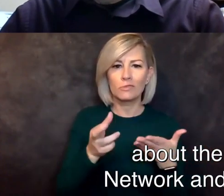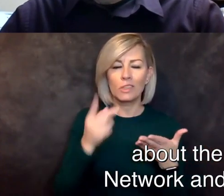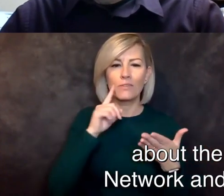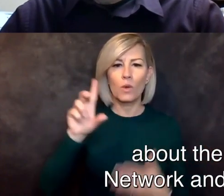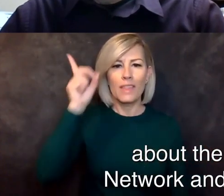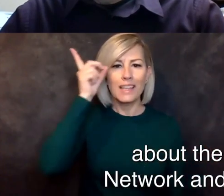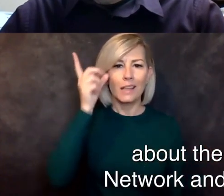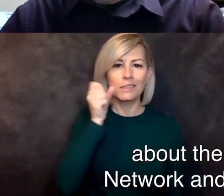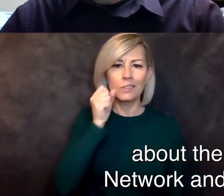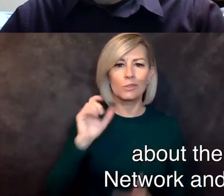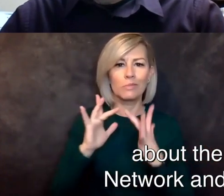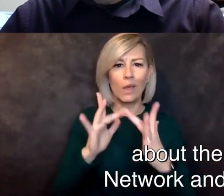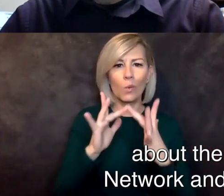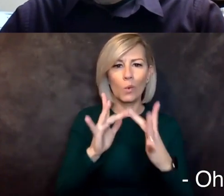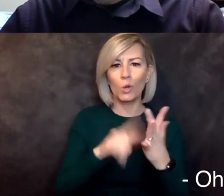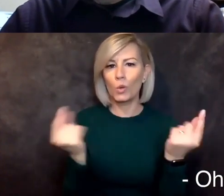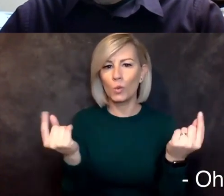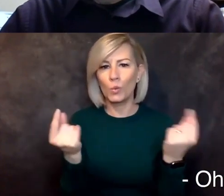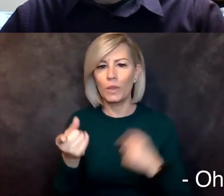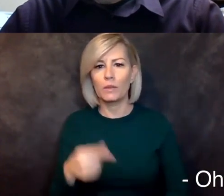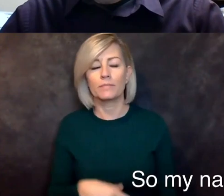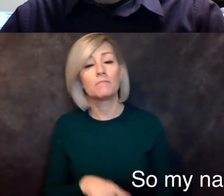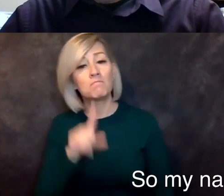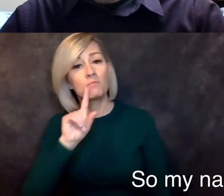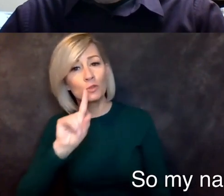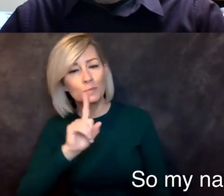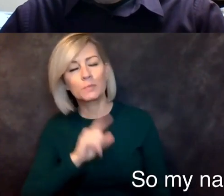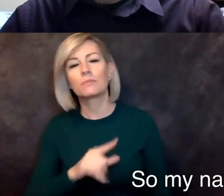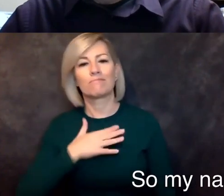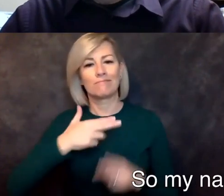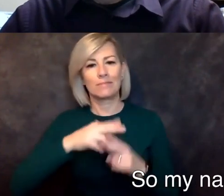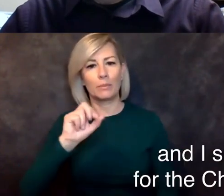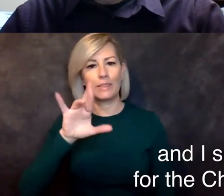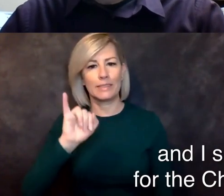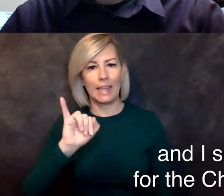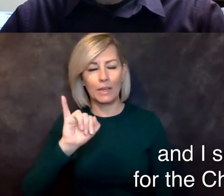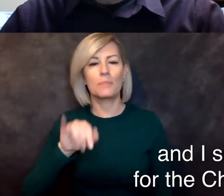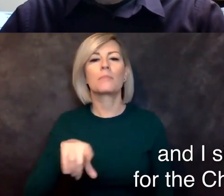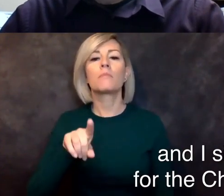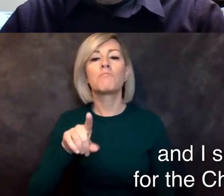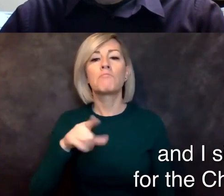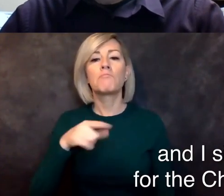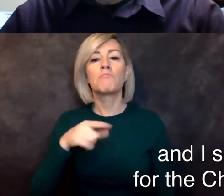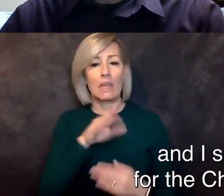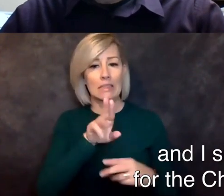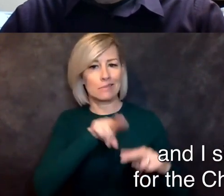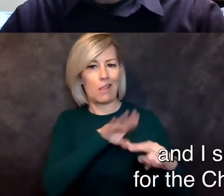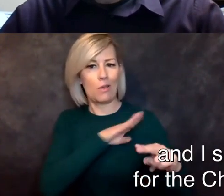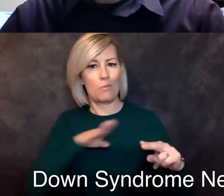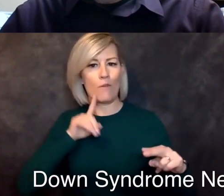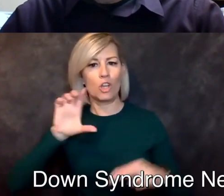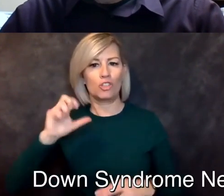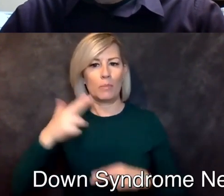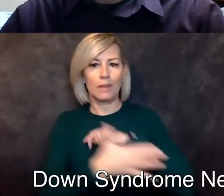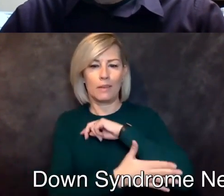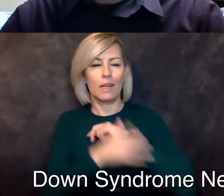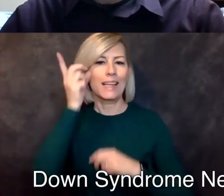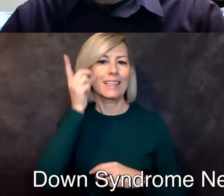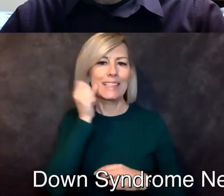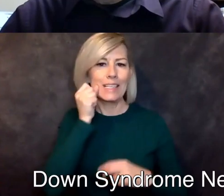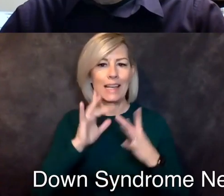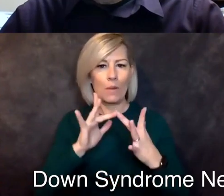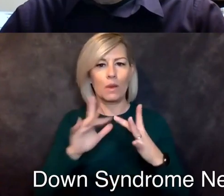Syndrome Network and what you do there? Oh, absolutely. So my name is Keri Midkiff, and I stand on the board for the Champaign County Down Syndrome Network,